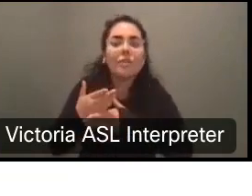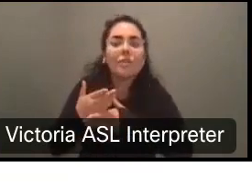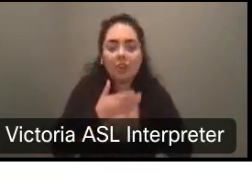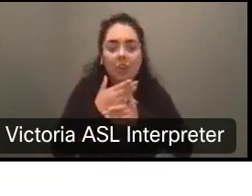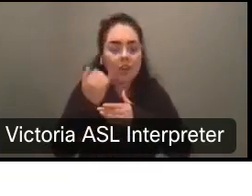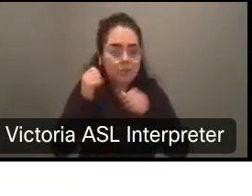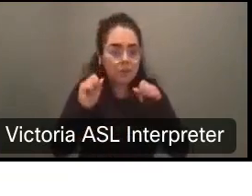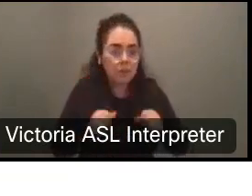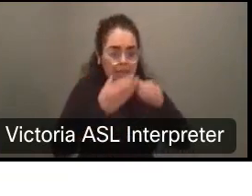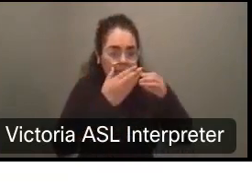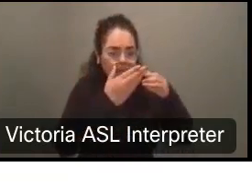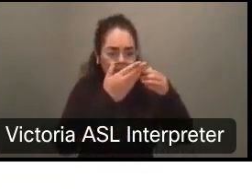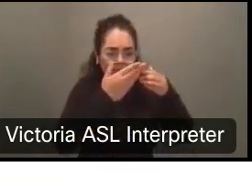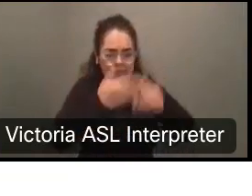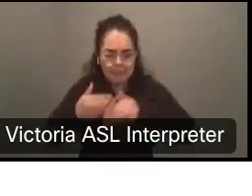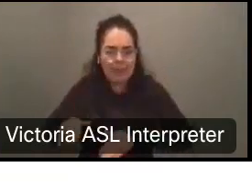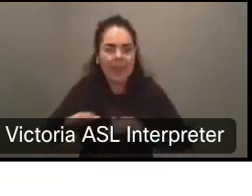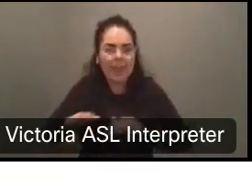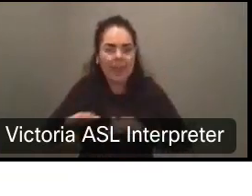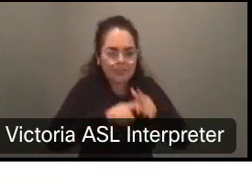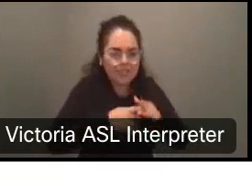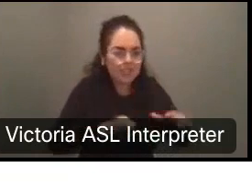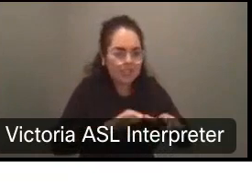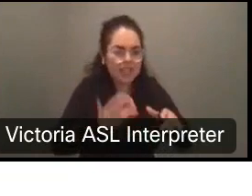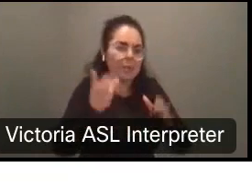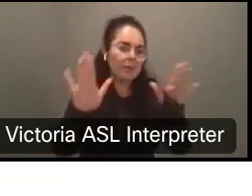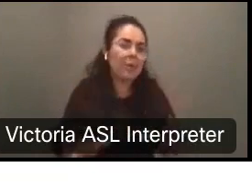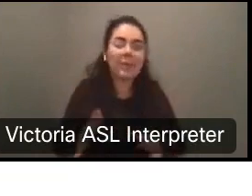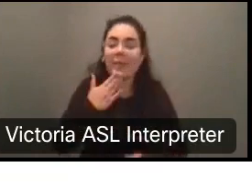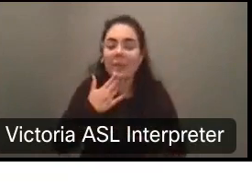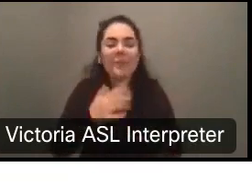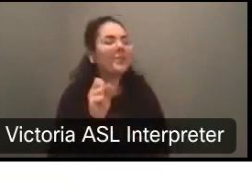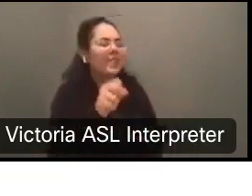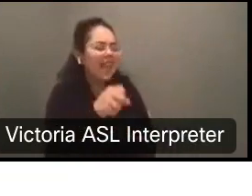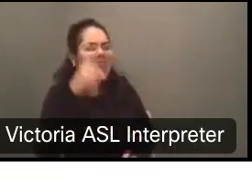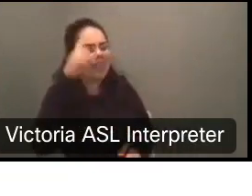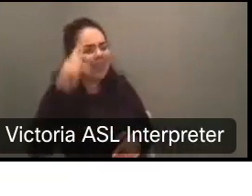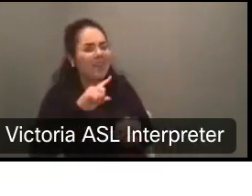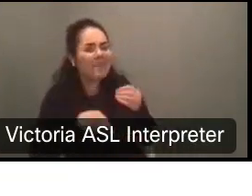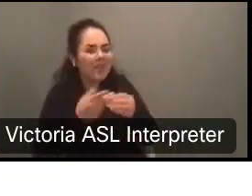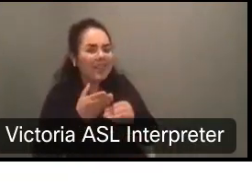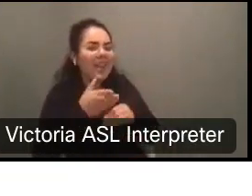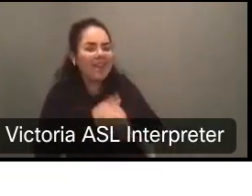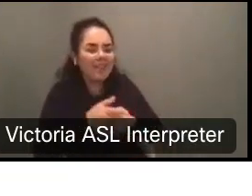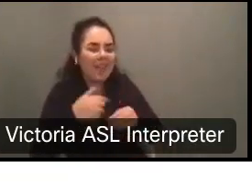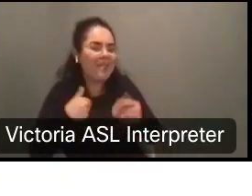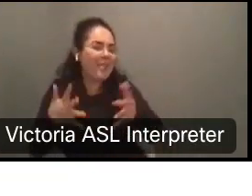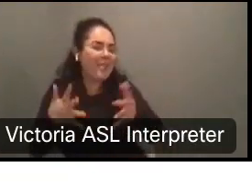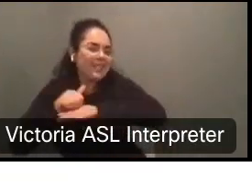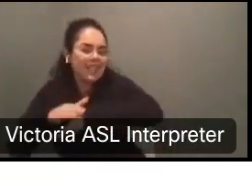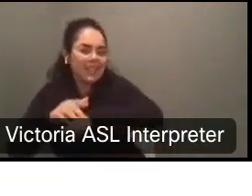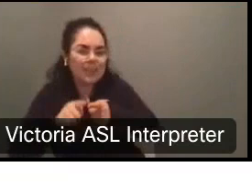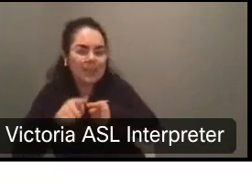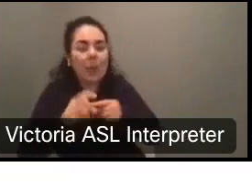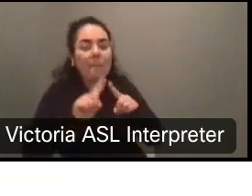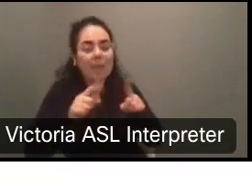then by activation, that would be great. Thank you. Yeah, thank you. I did think of that after this had gotten submitted to you. So I've already working on that change,